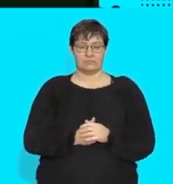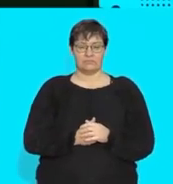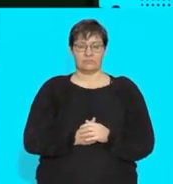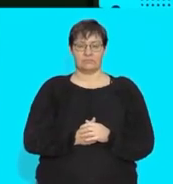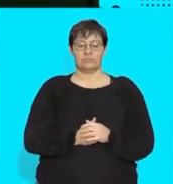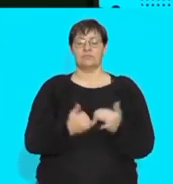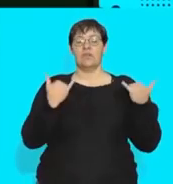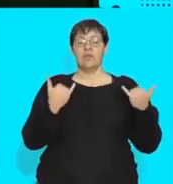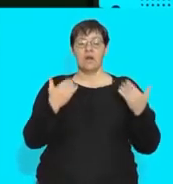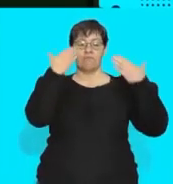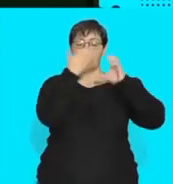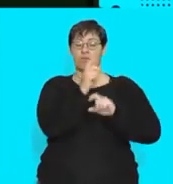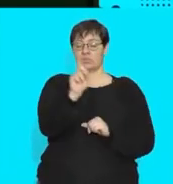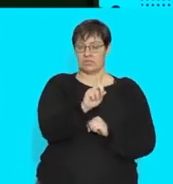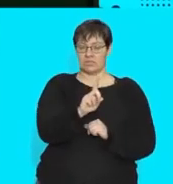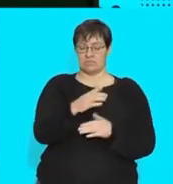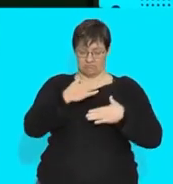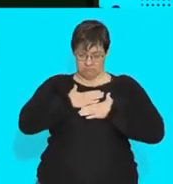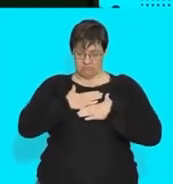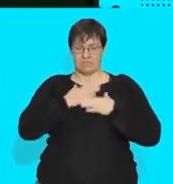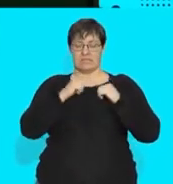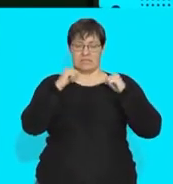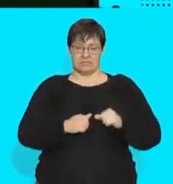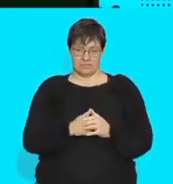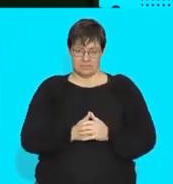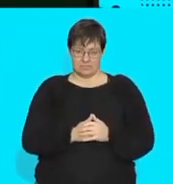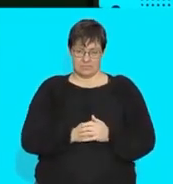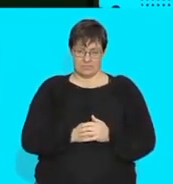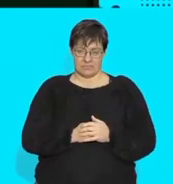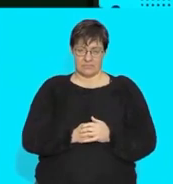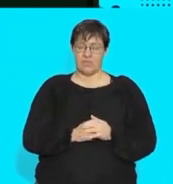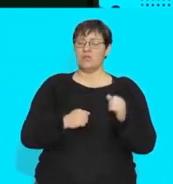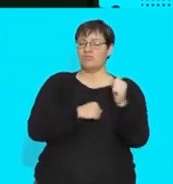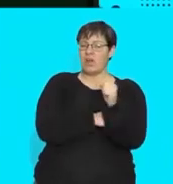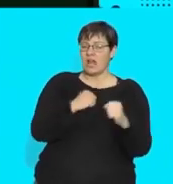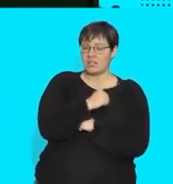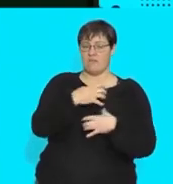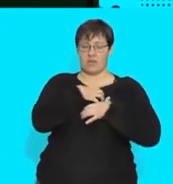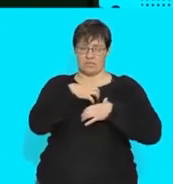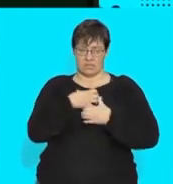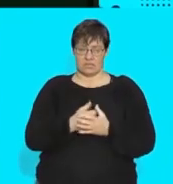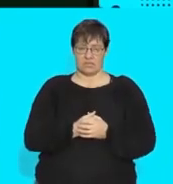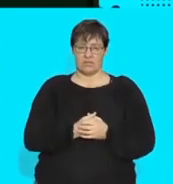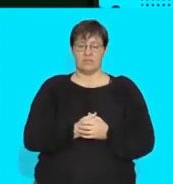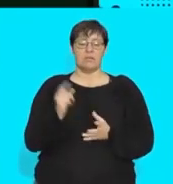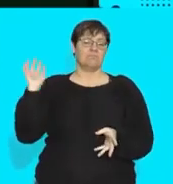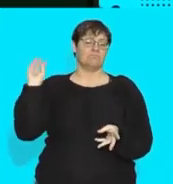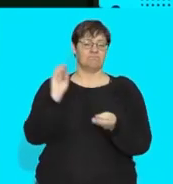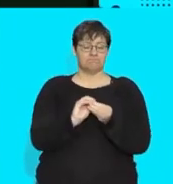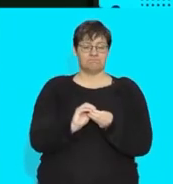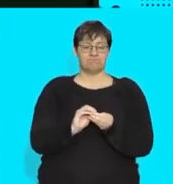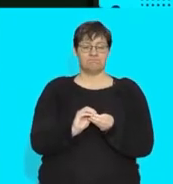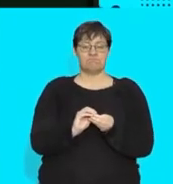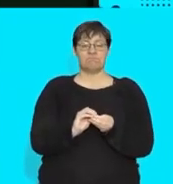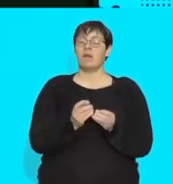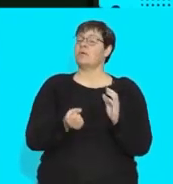so now we're going to concentrate on our system, our human, the structure of our one. So let's just quickly recap